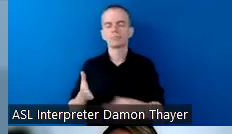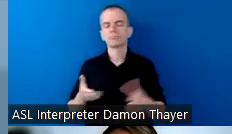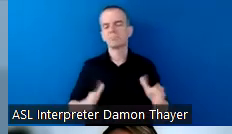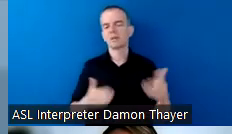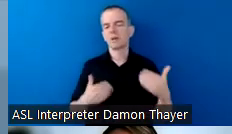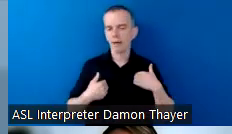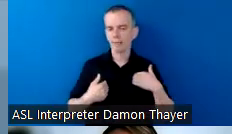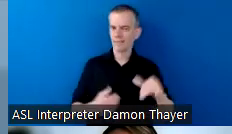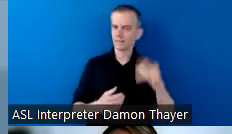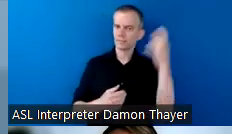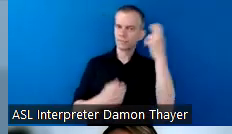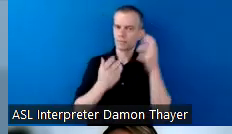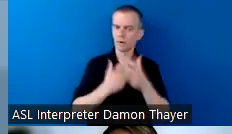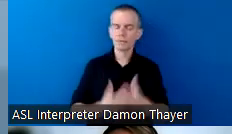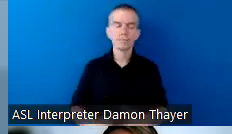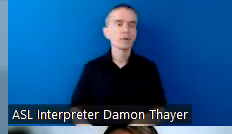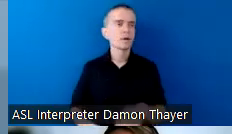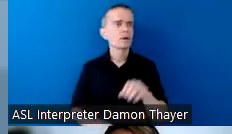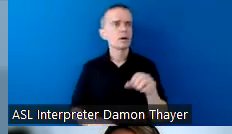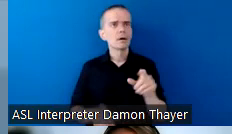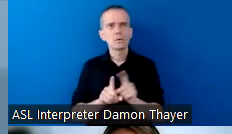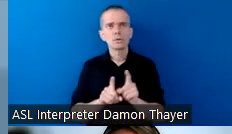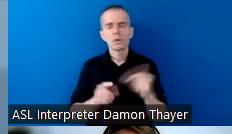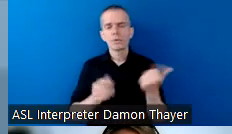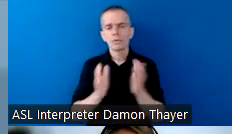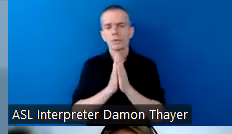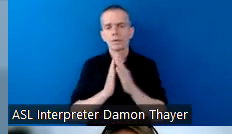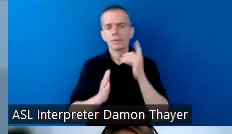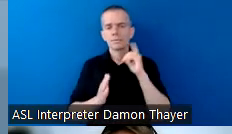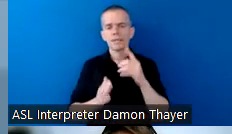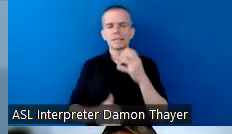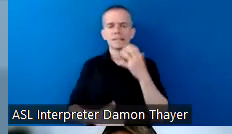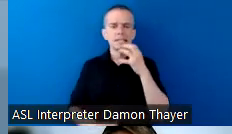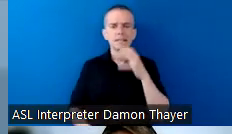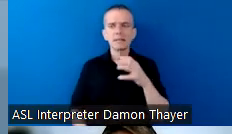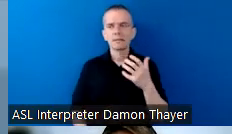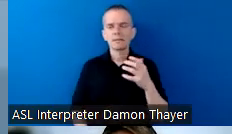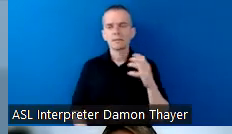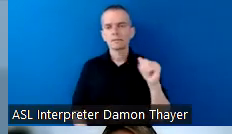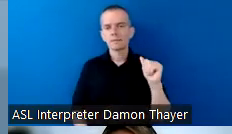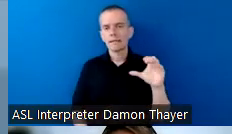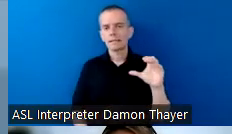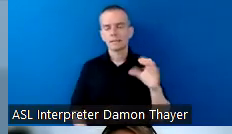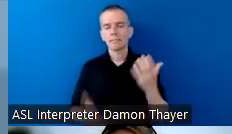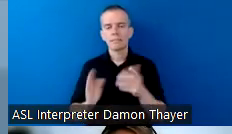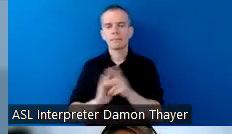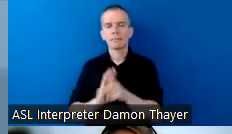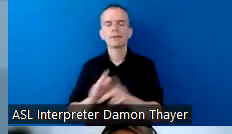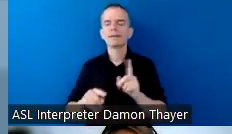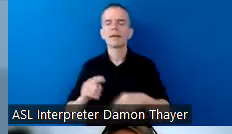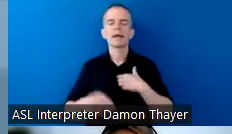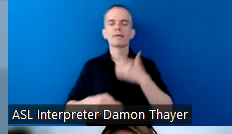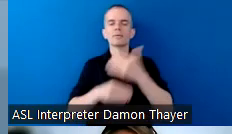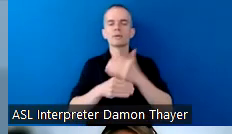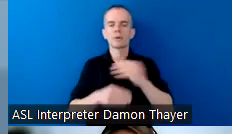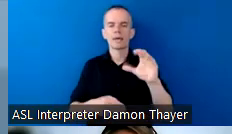requests for different kinds of heating or air conditioning, where there might be a policy of no window air conditioners. Now